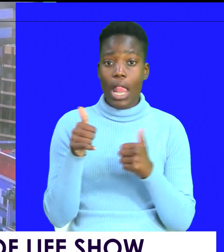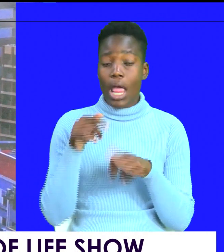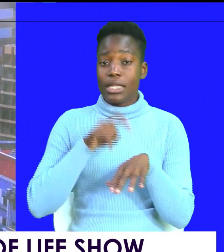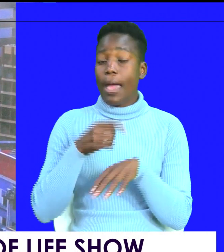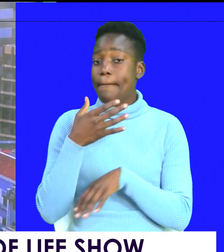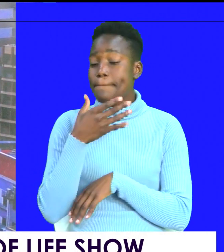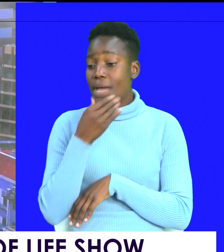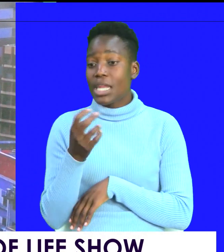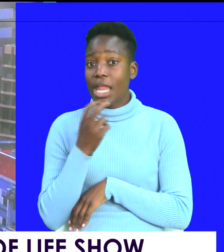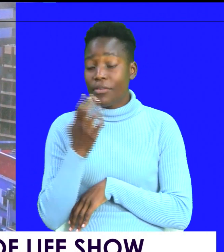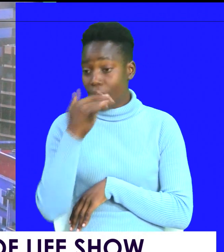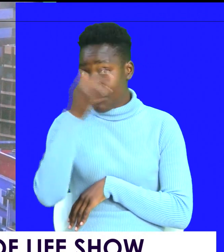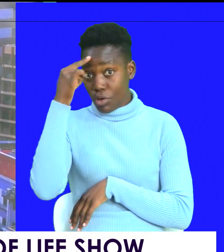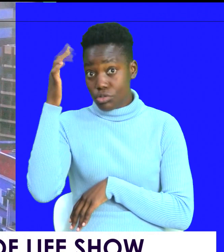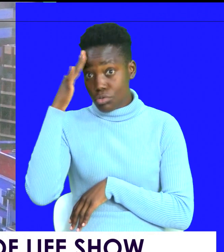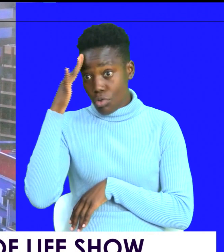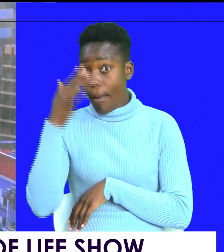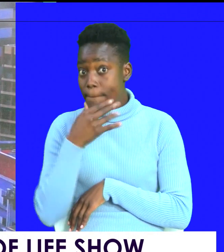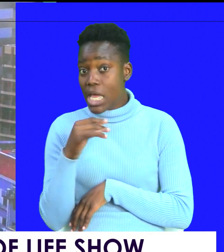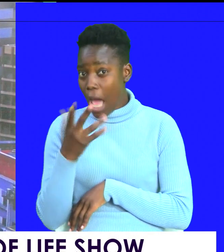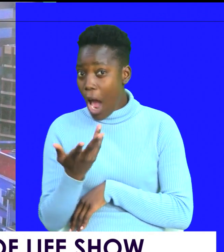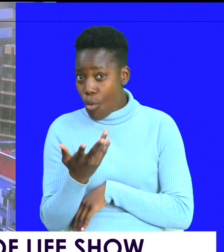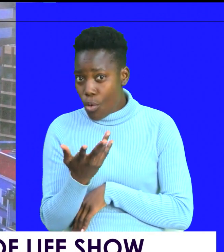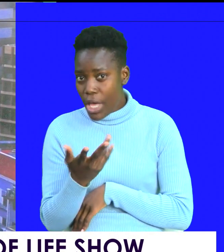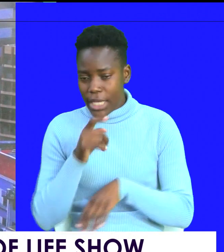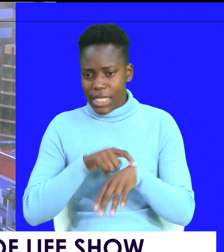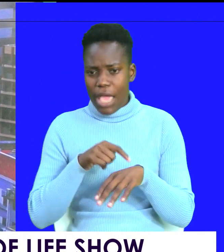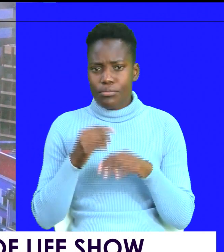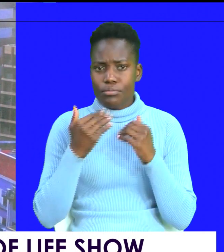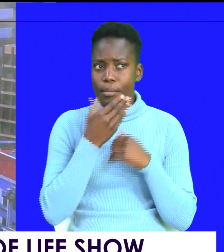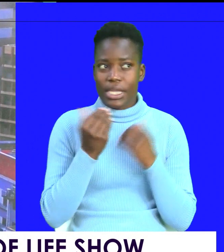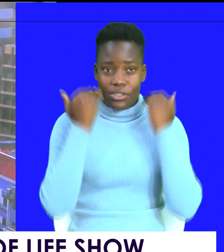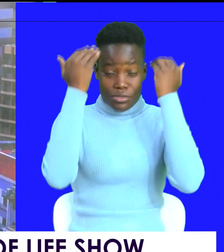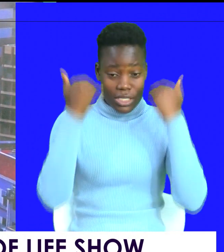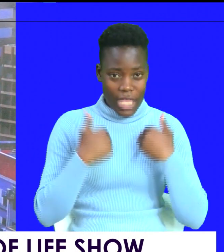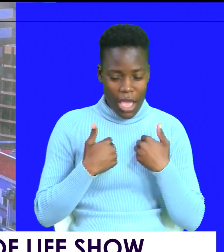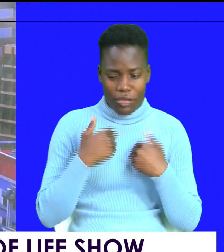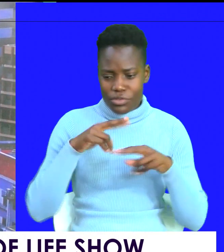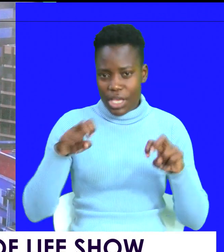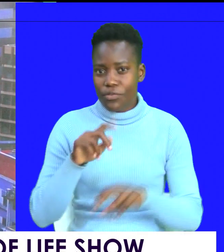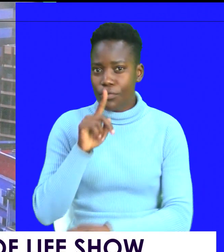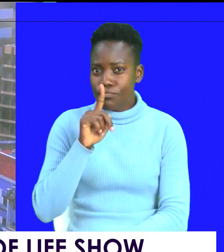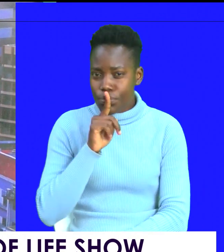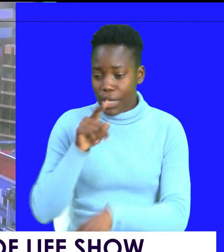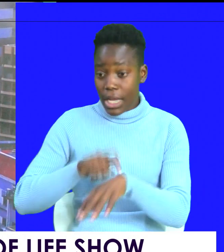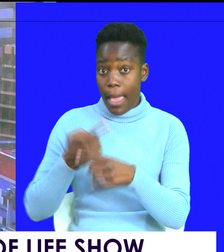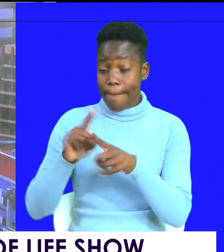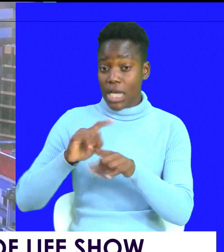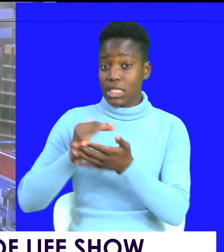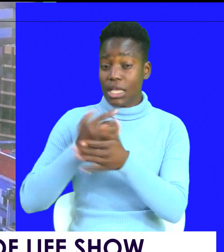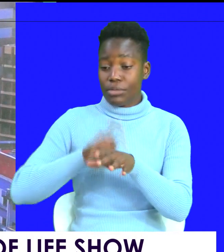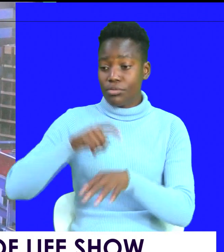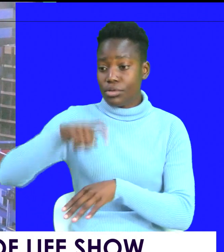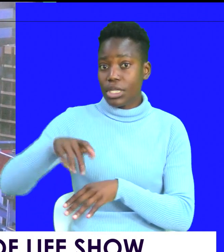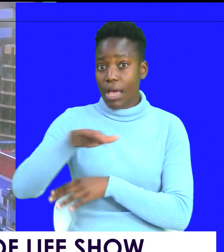this because I know the way men are wired. When men are stressed, they look for quiet time. Yeah, but sometimes you need for a place